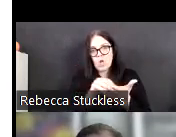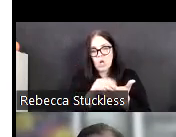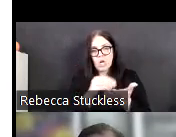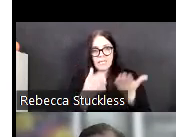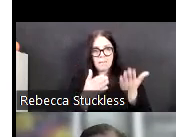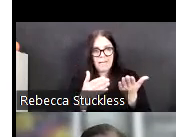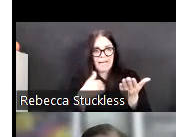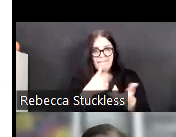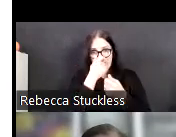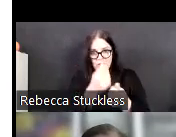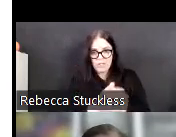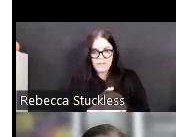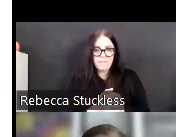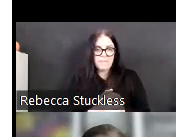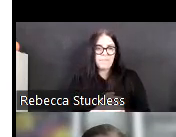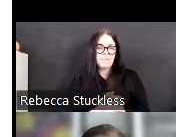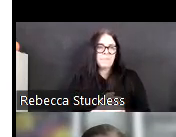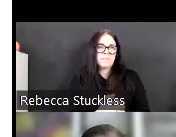an interest in.